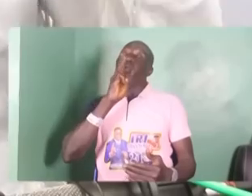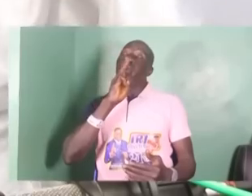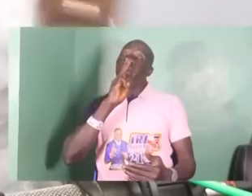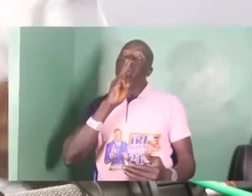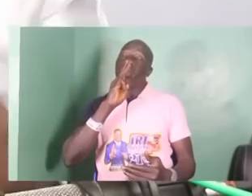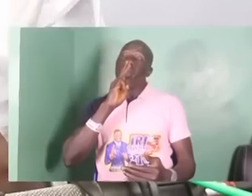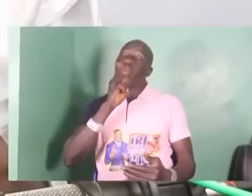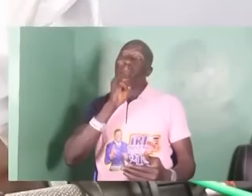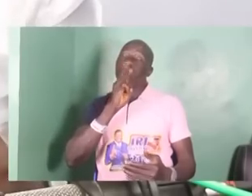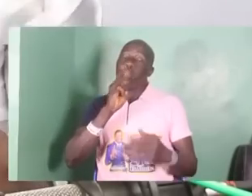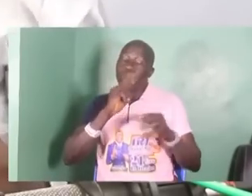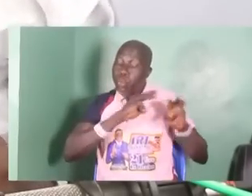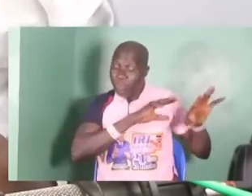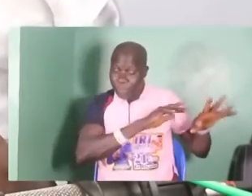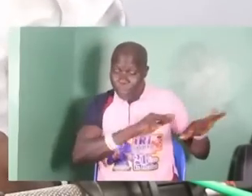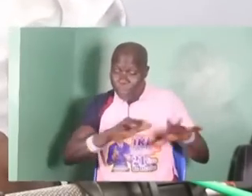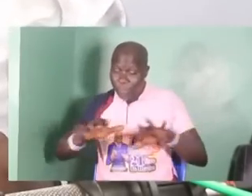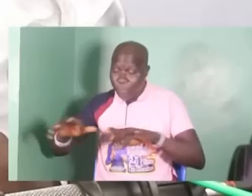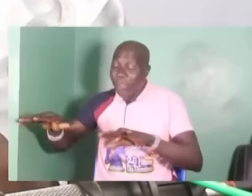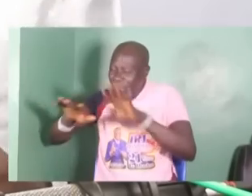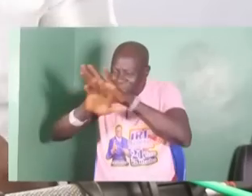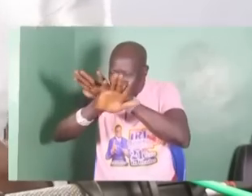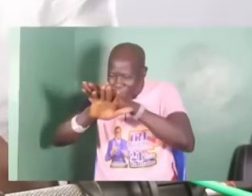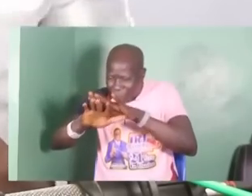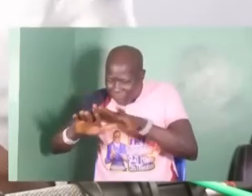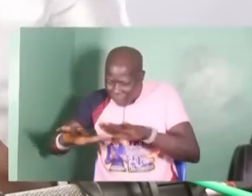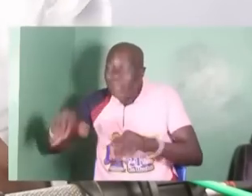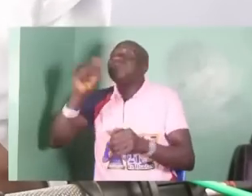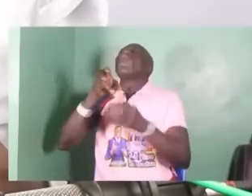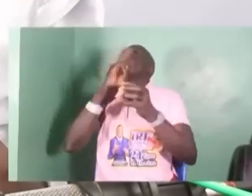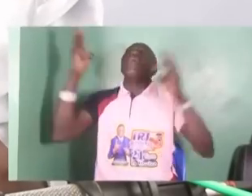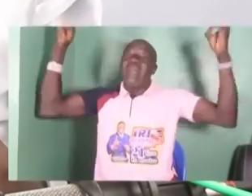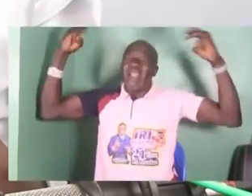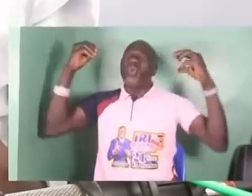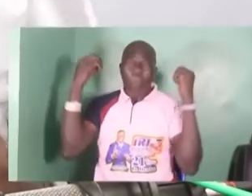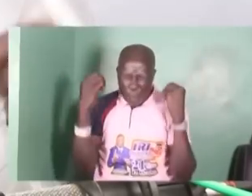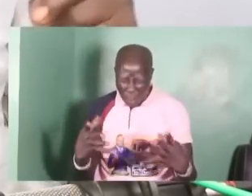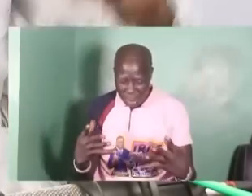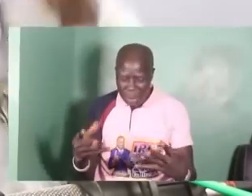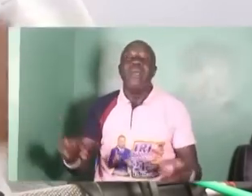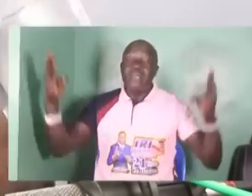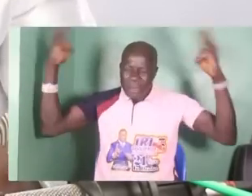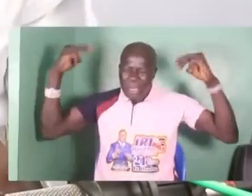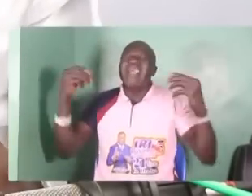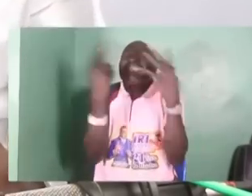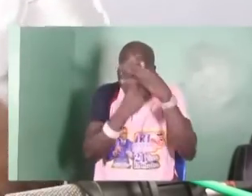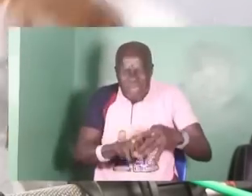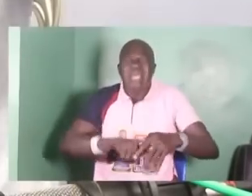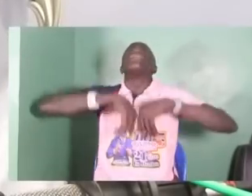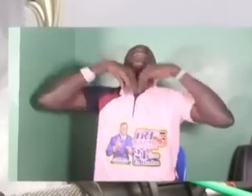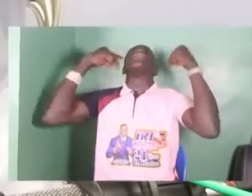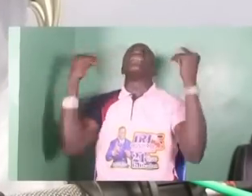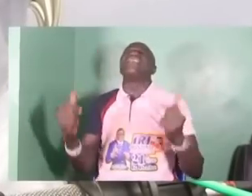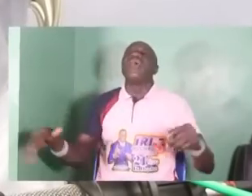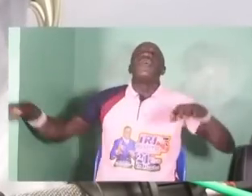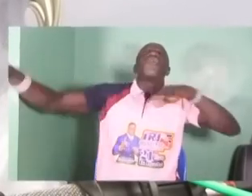you have to be allowed to speak with authority. Let that be lied. And that light created sun and